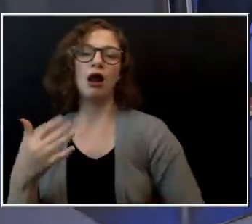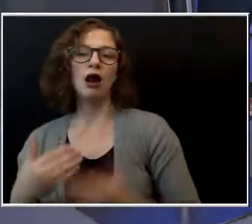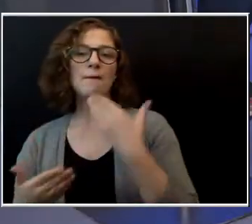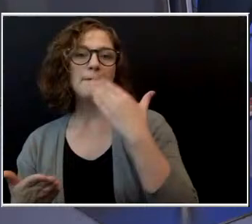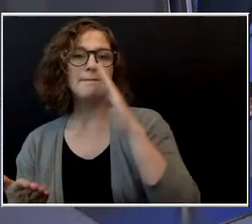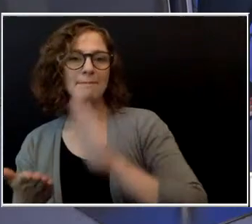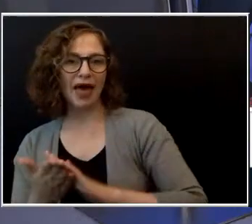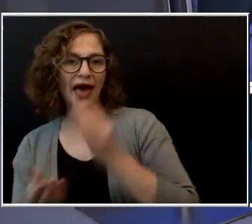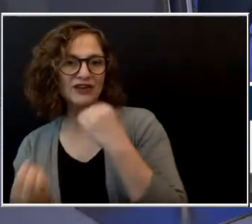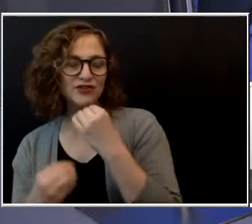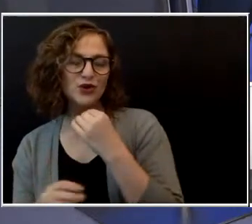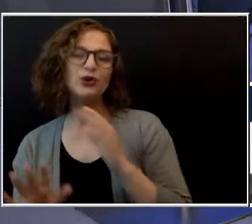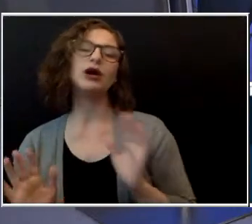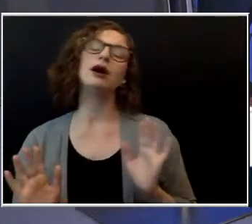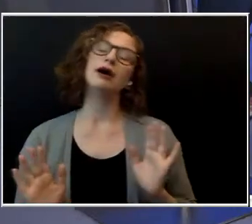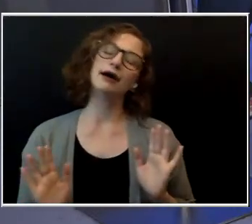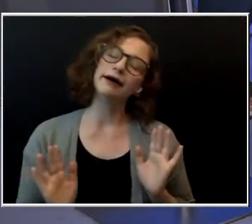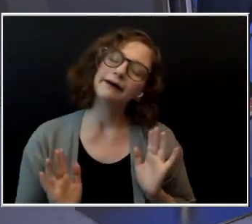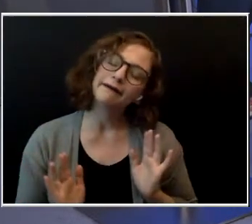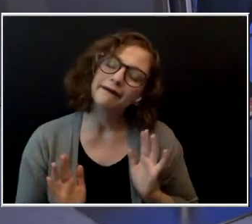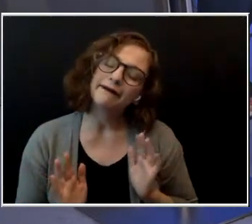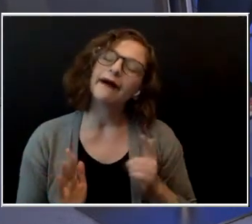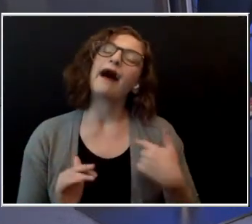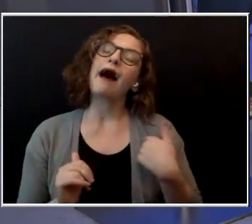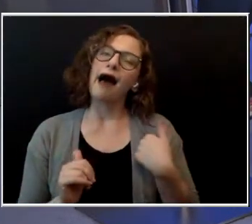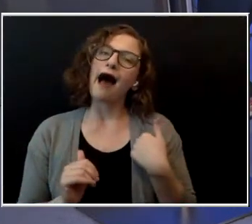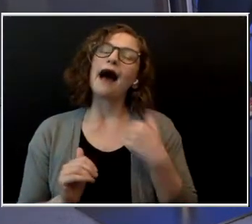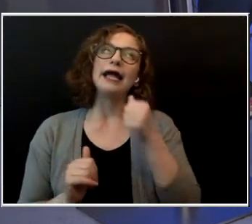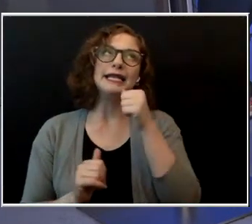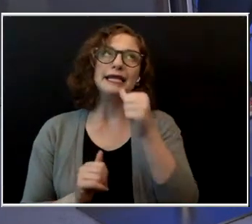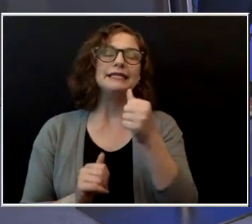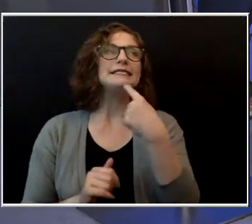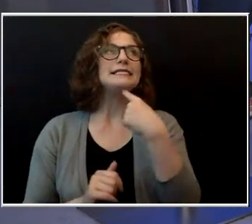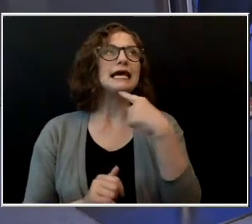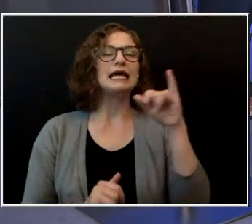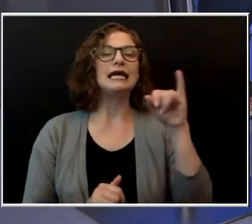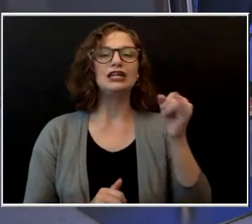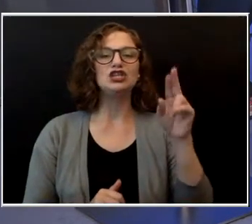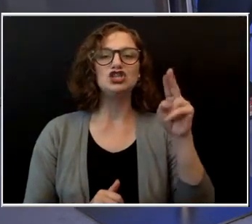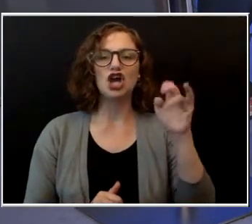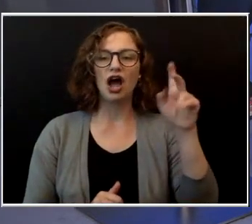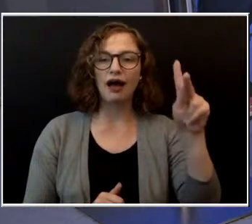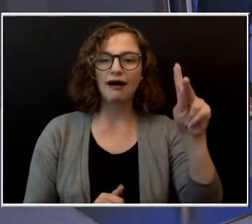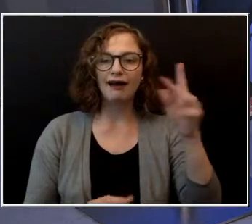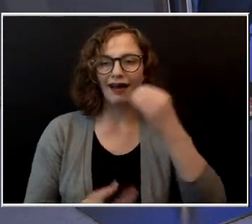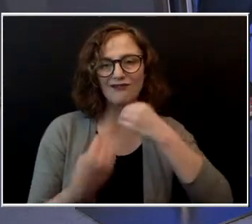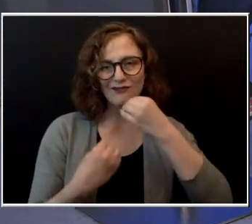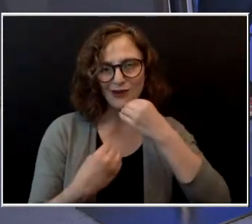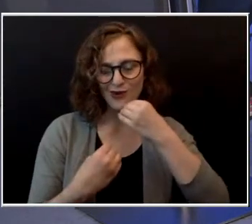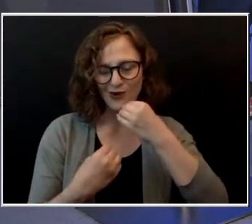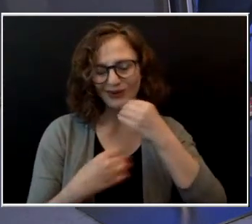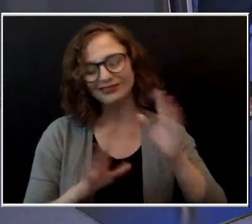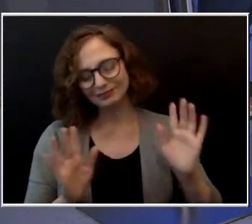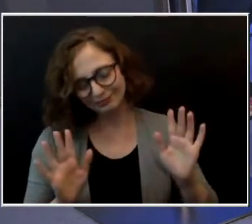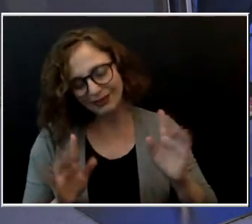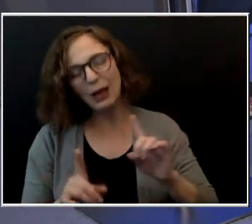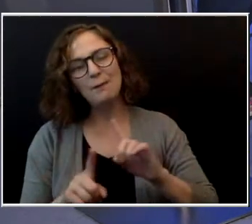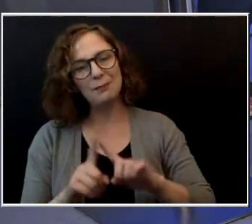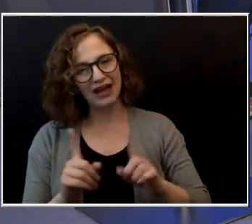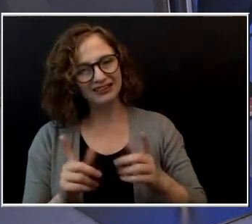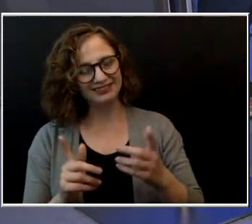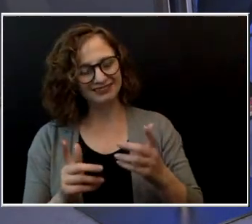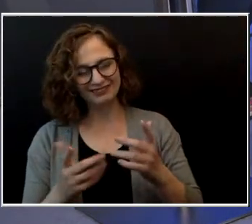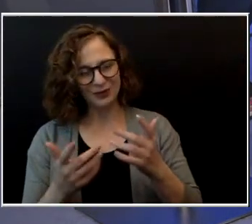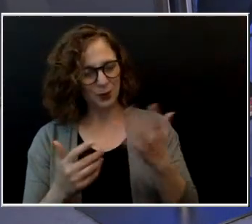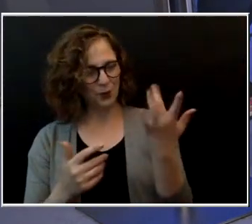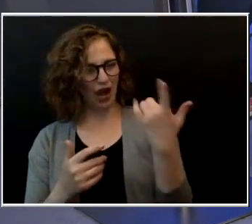avoid the use of the word junk food because I knew that was in the script, but maybe we should stop using good, bad, or even junk food. Dr. Davis, talk to us why that is. Well,